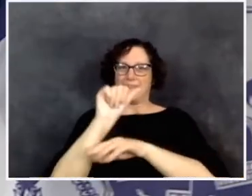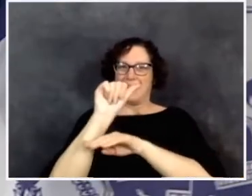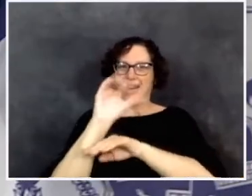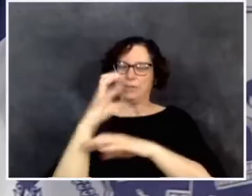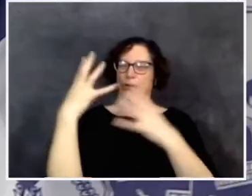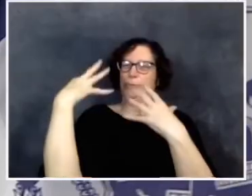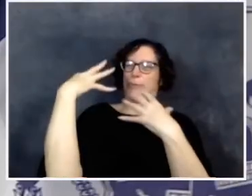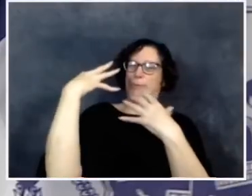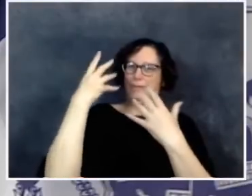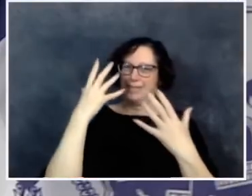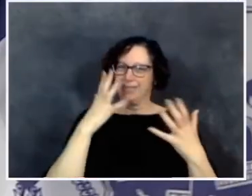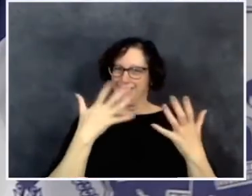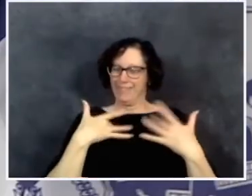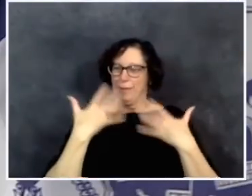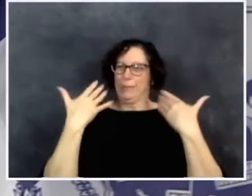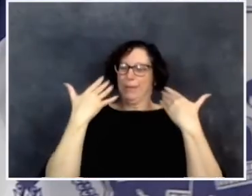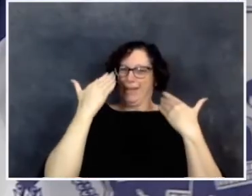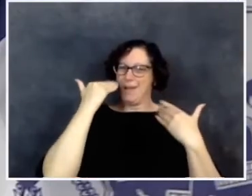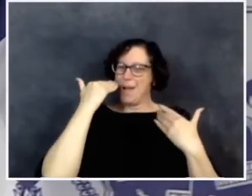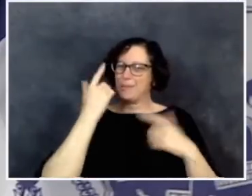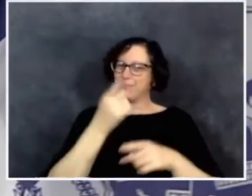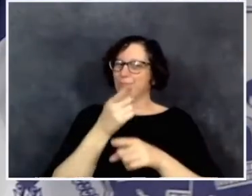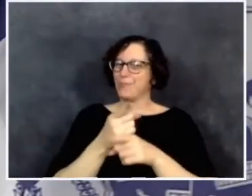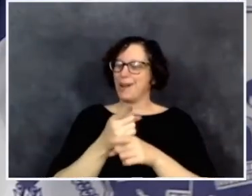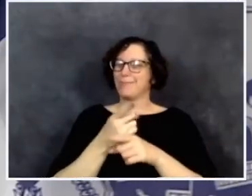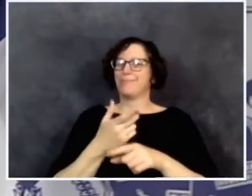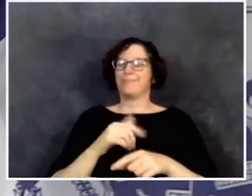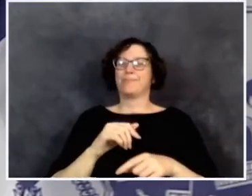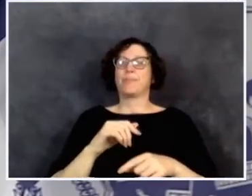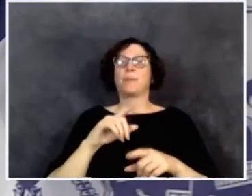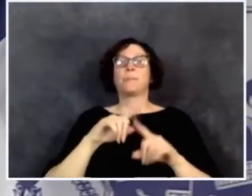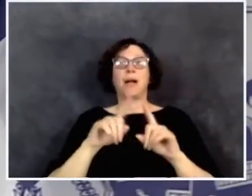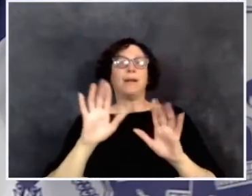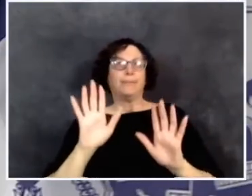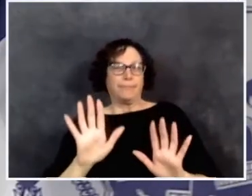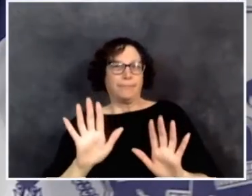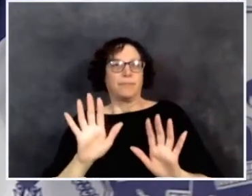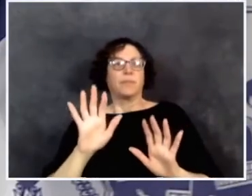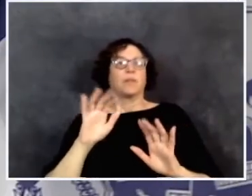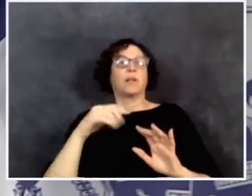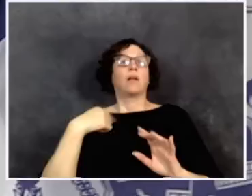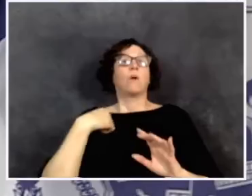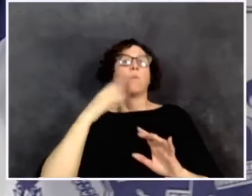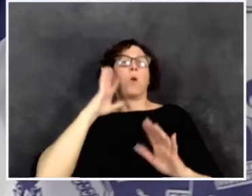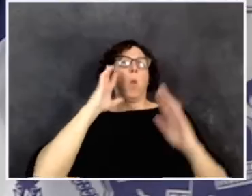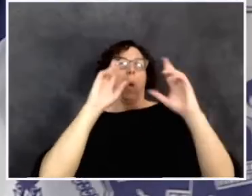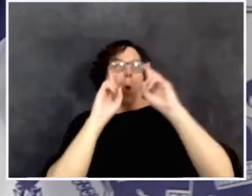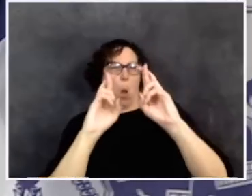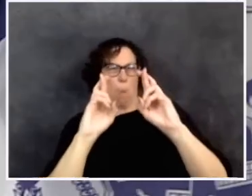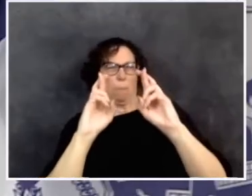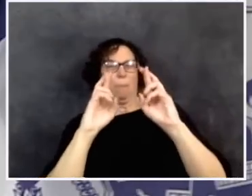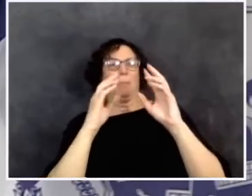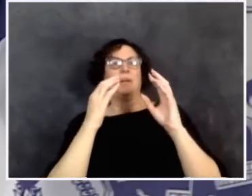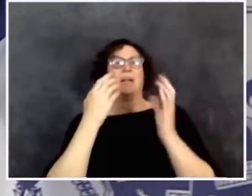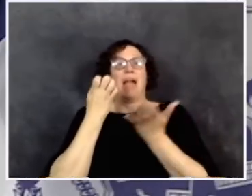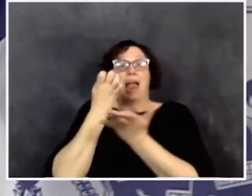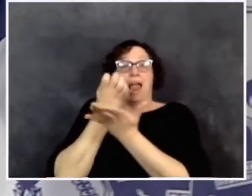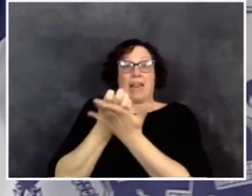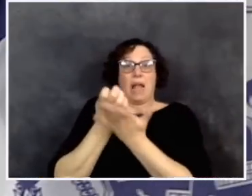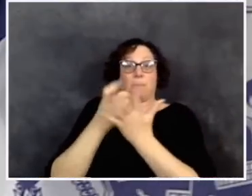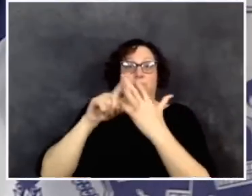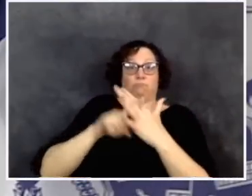expect the economy starts to come back in stages, I still imagine there's going to be a lot less use overall than